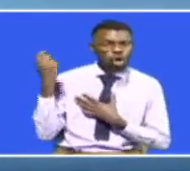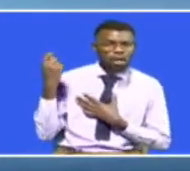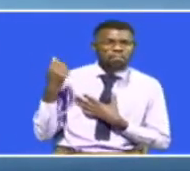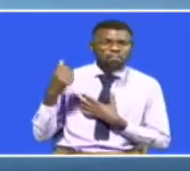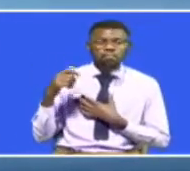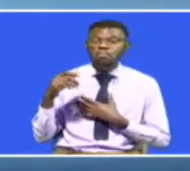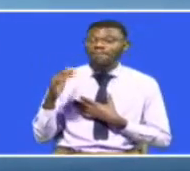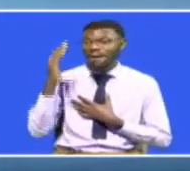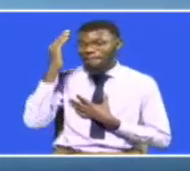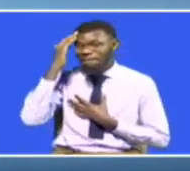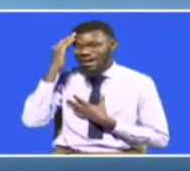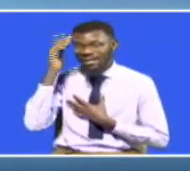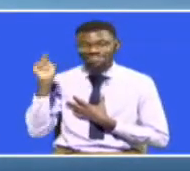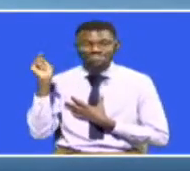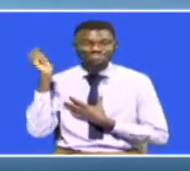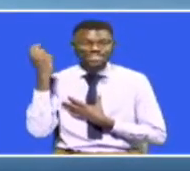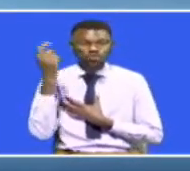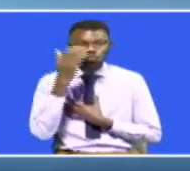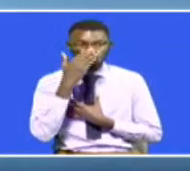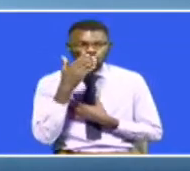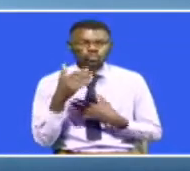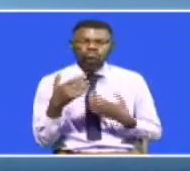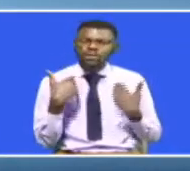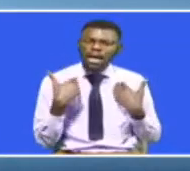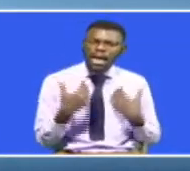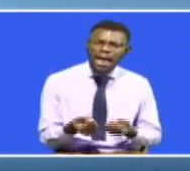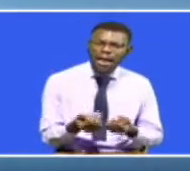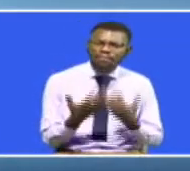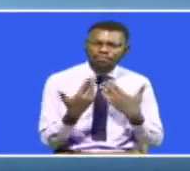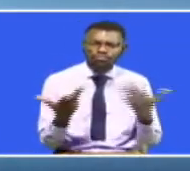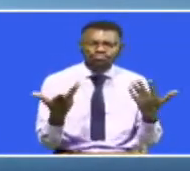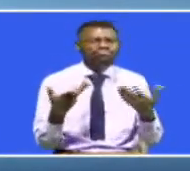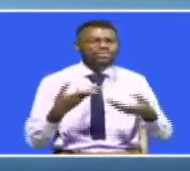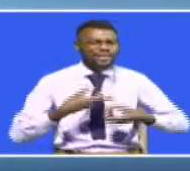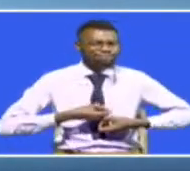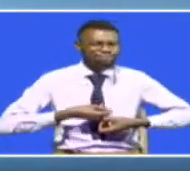on Monday flagged off health kits in a bid to prevent diseases and enhance